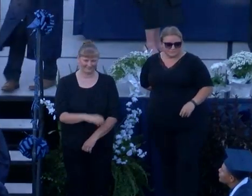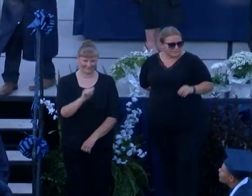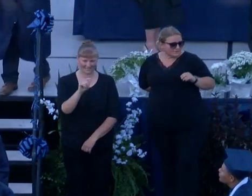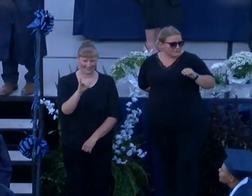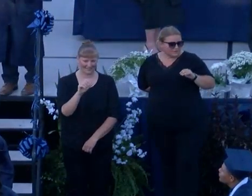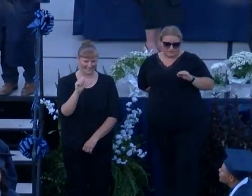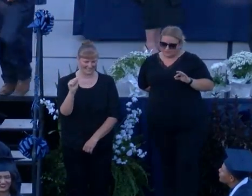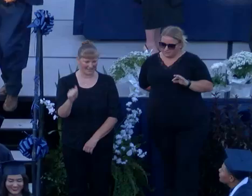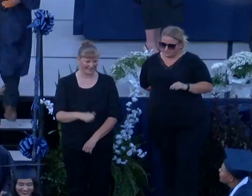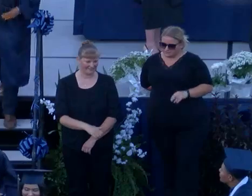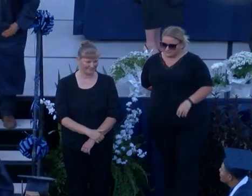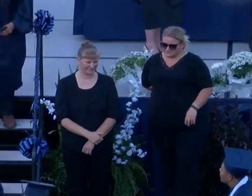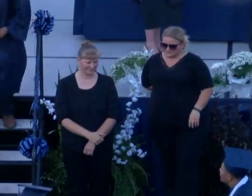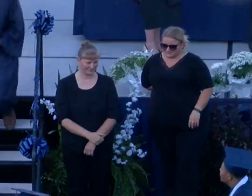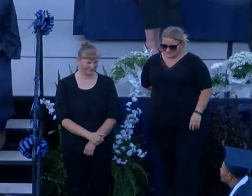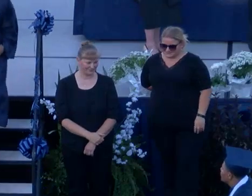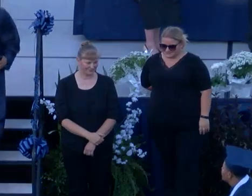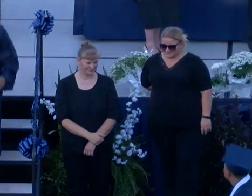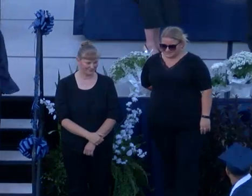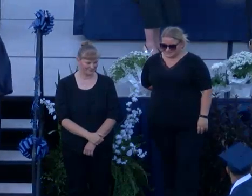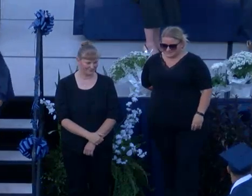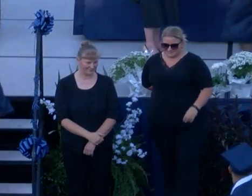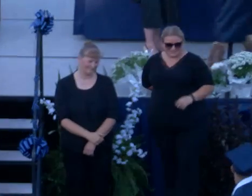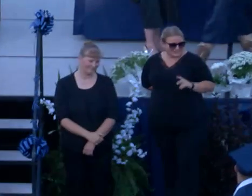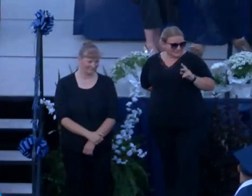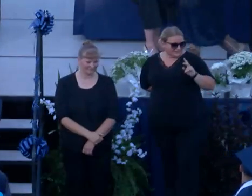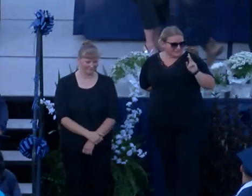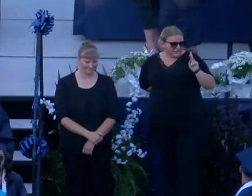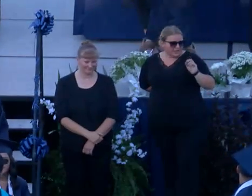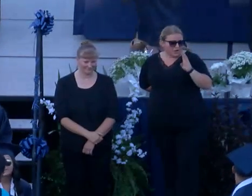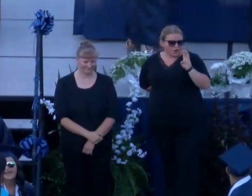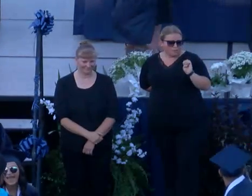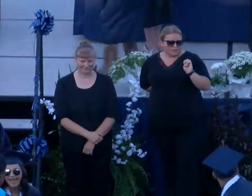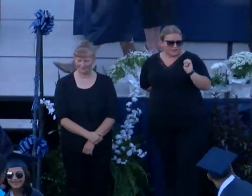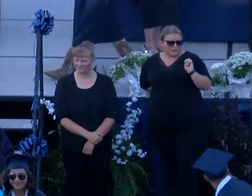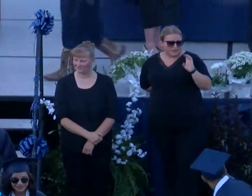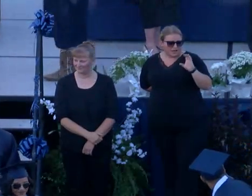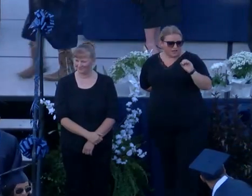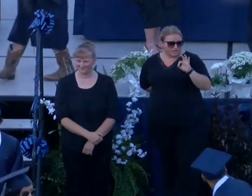Felicity Valencia. Kobe Coffey.